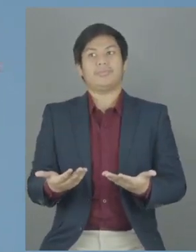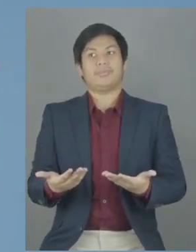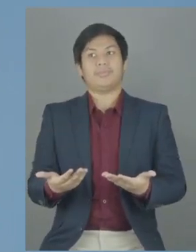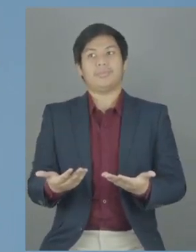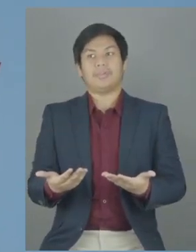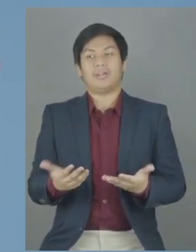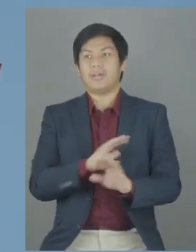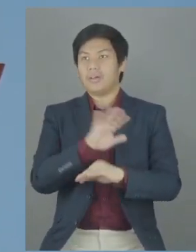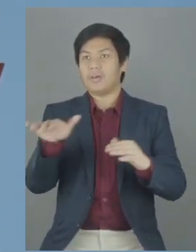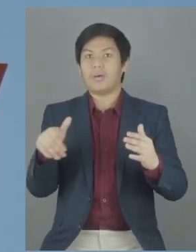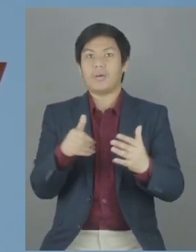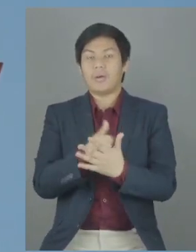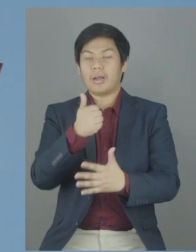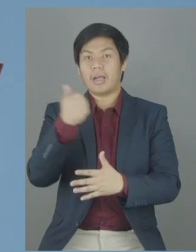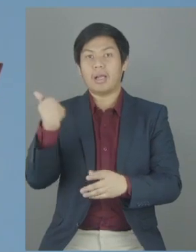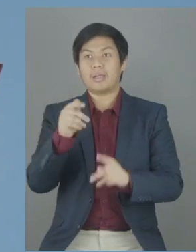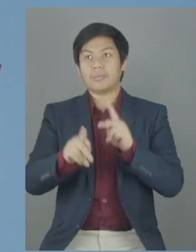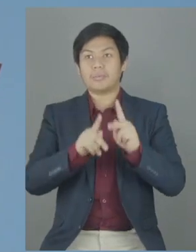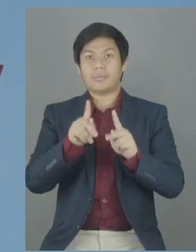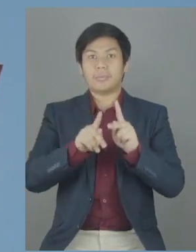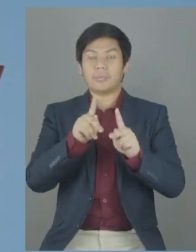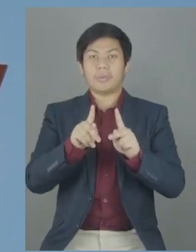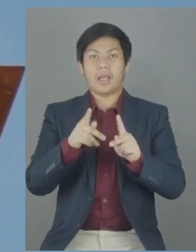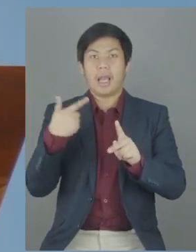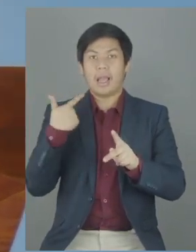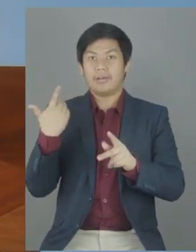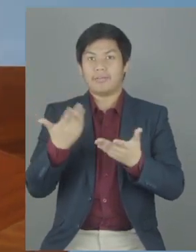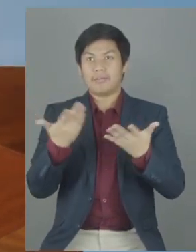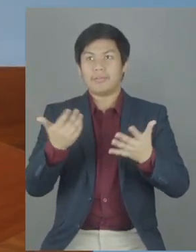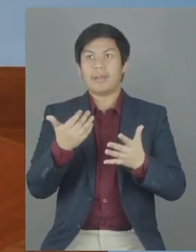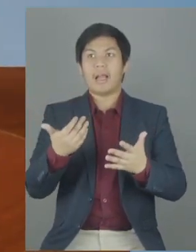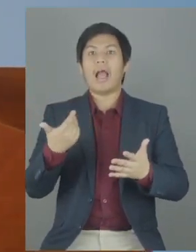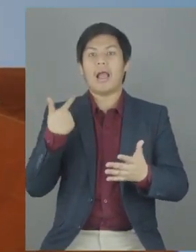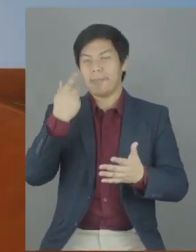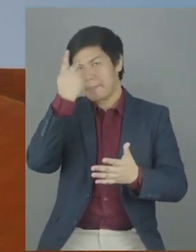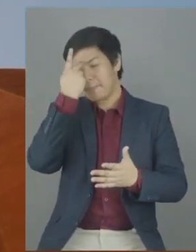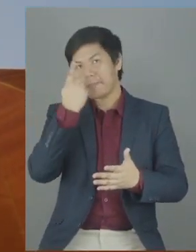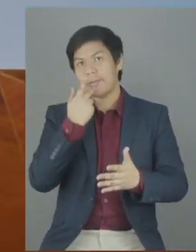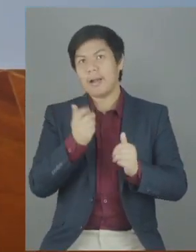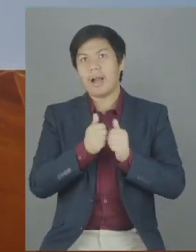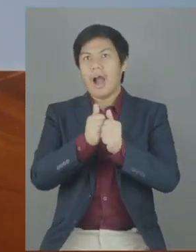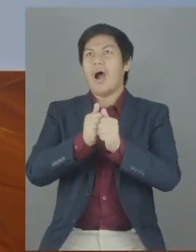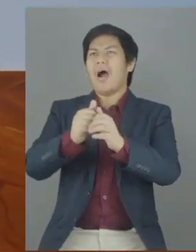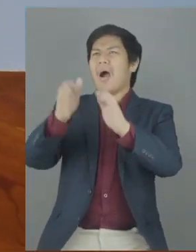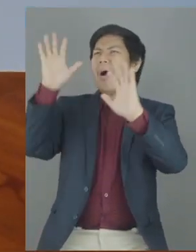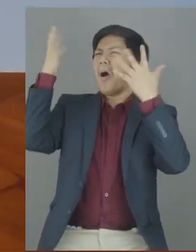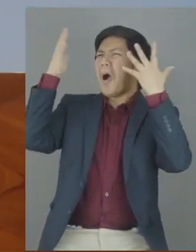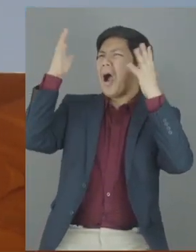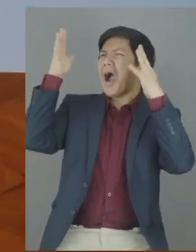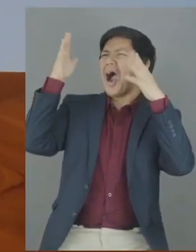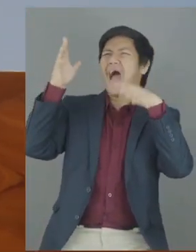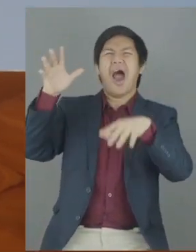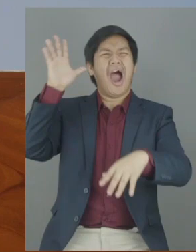All the other participants, all the other kids had their parents who were shouting the loudest.